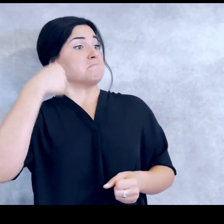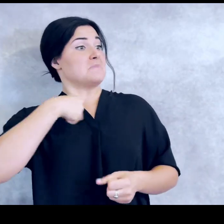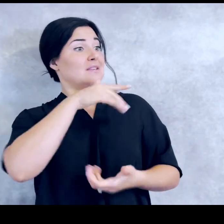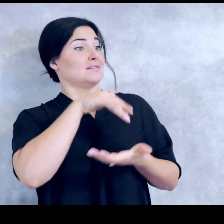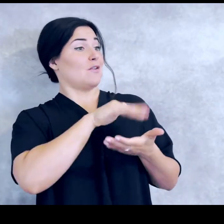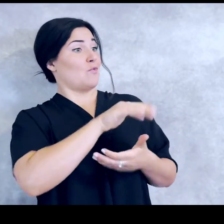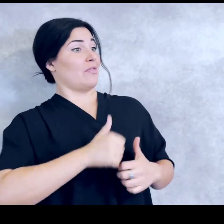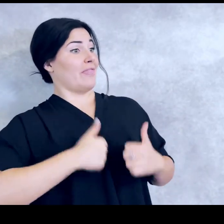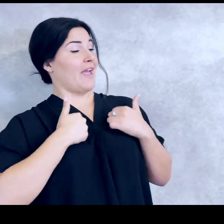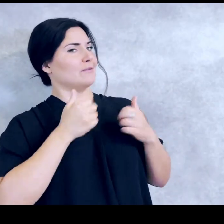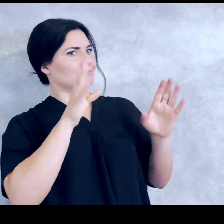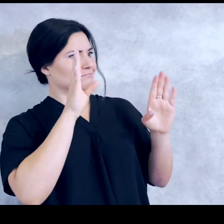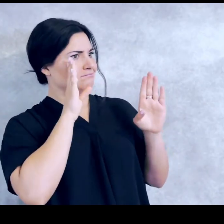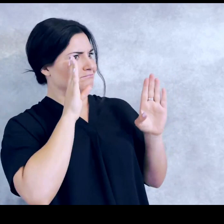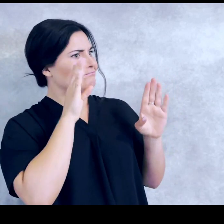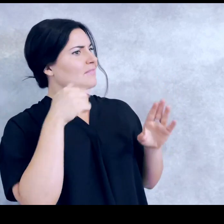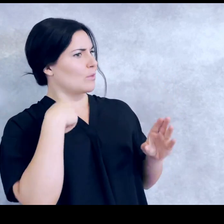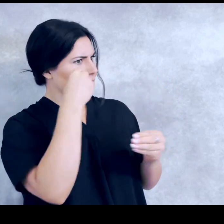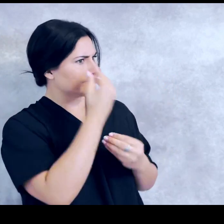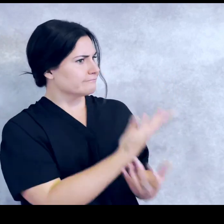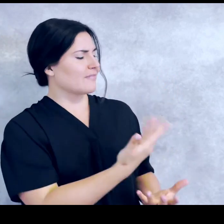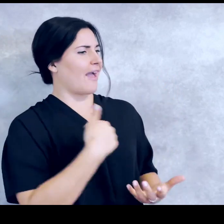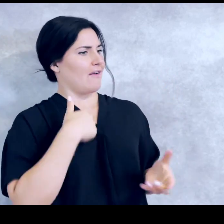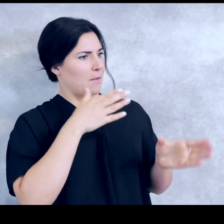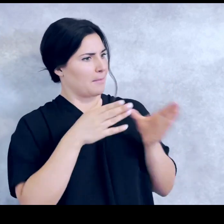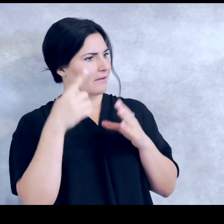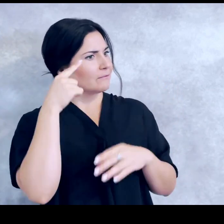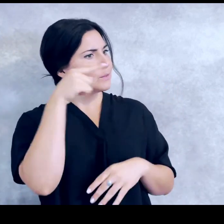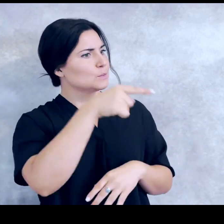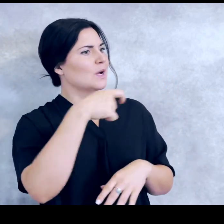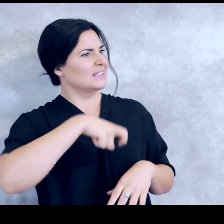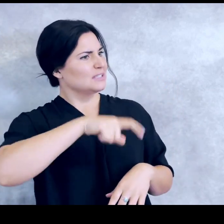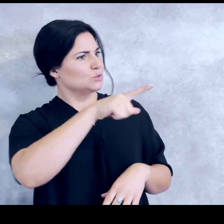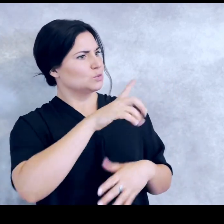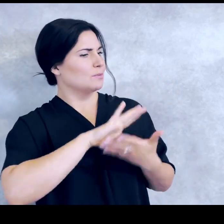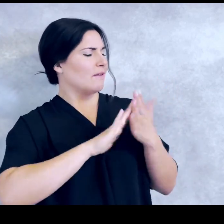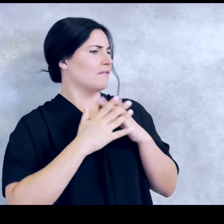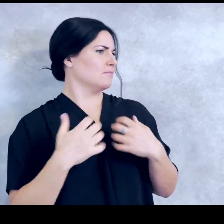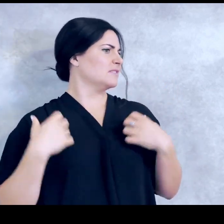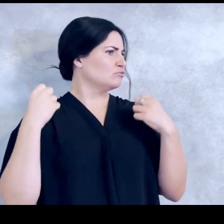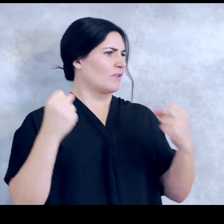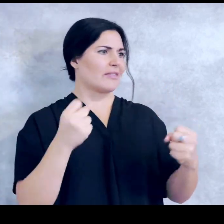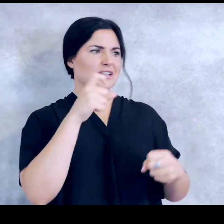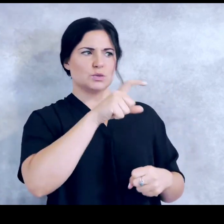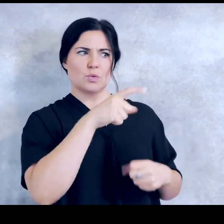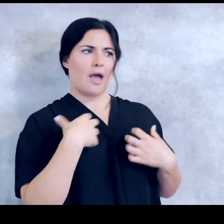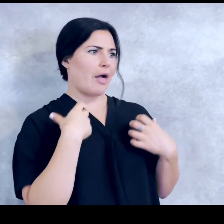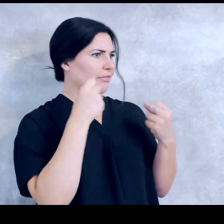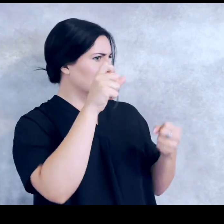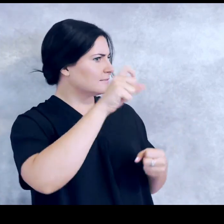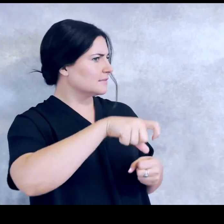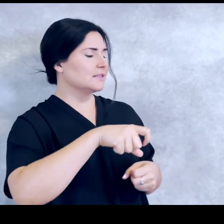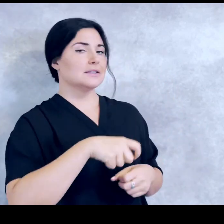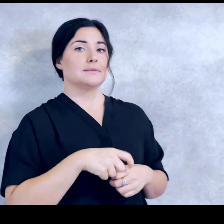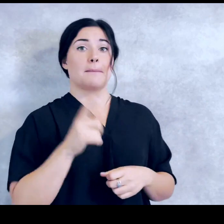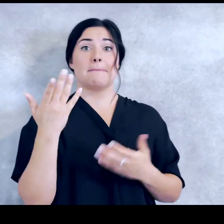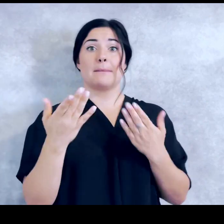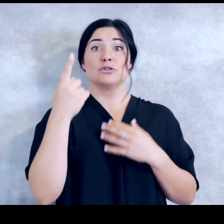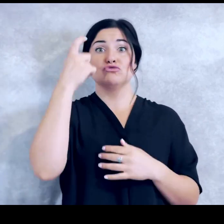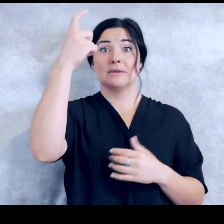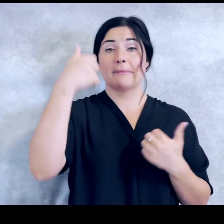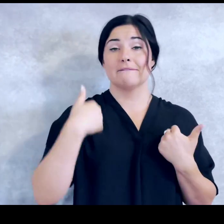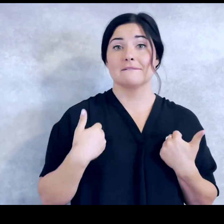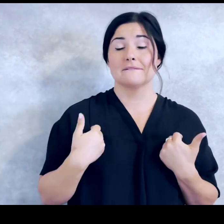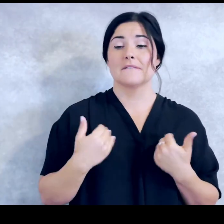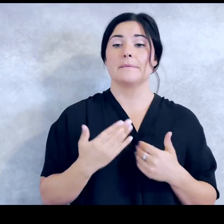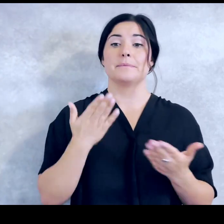you had me at the center of your life, then you would hear from me and know that I got a plan for you, and I need you to be full of strength. I need you to be healthy. And